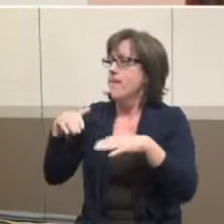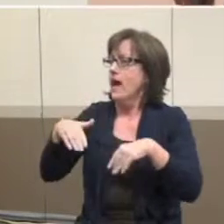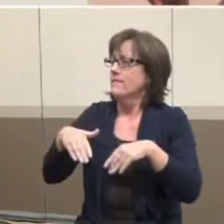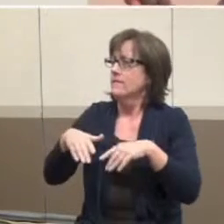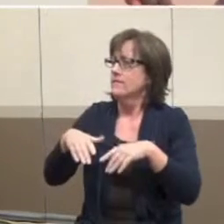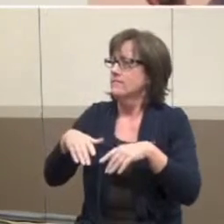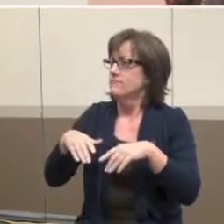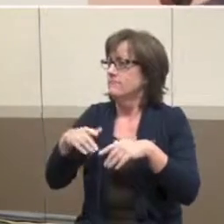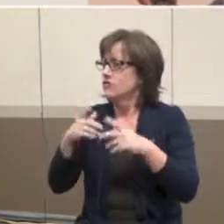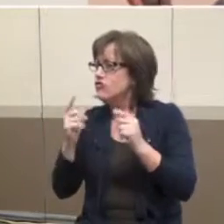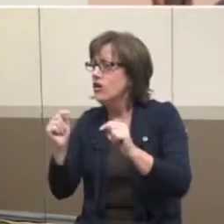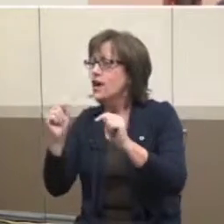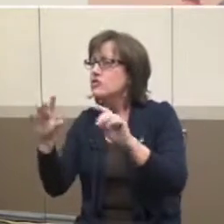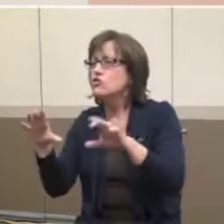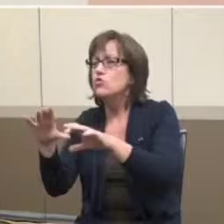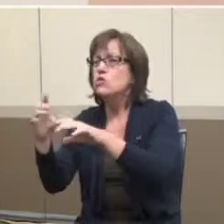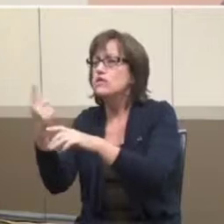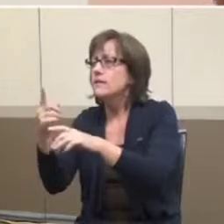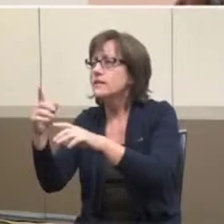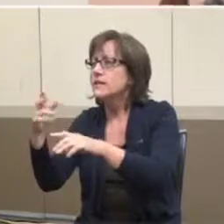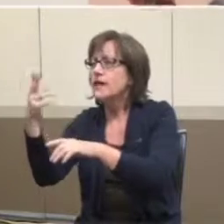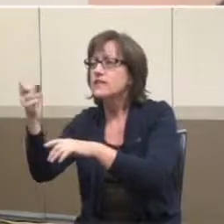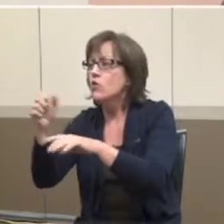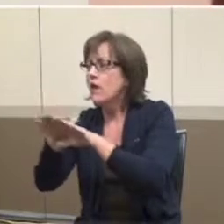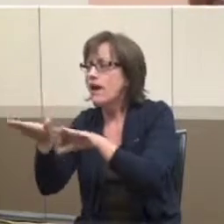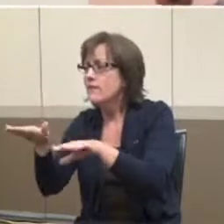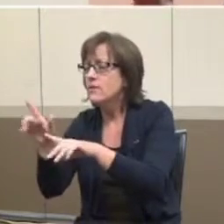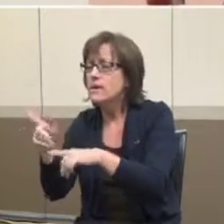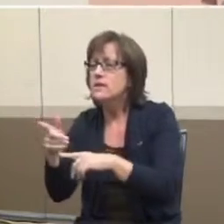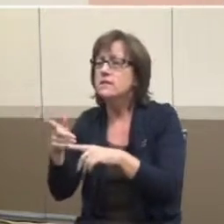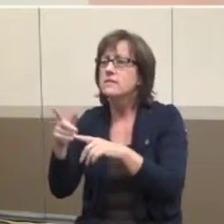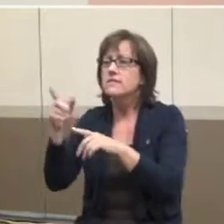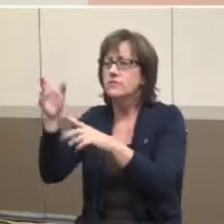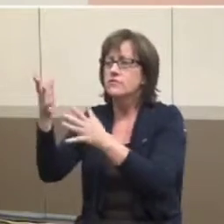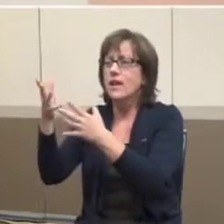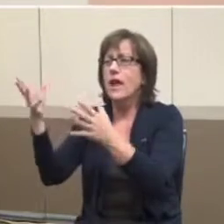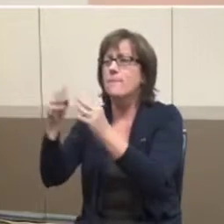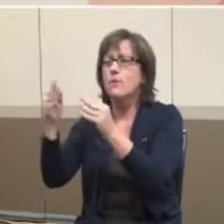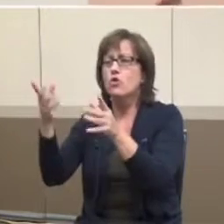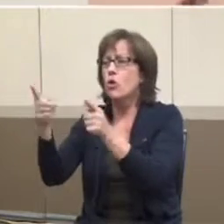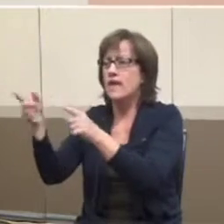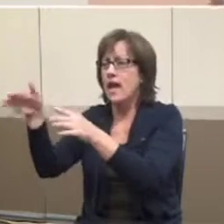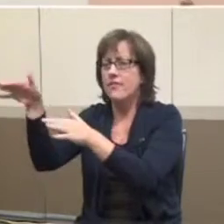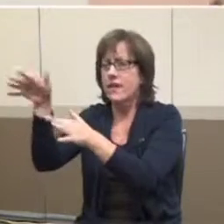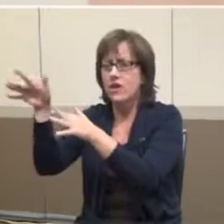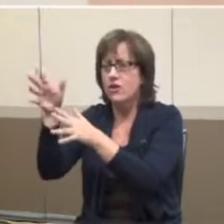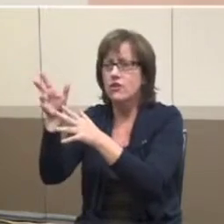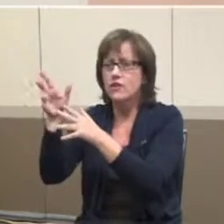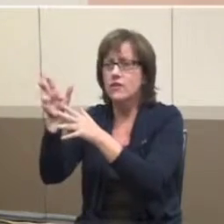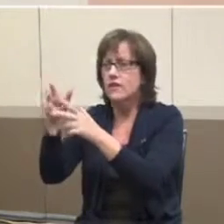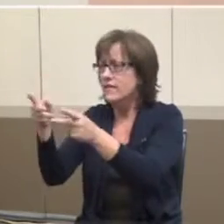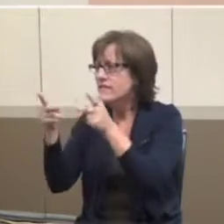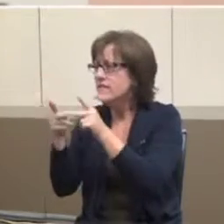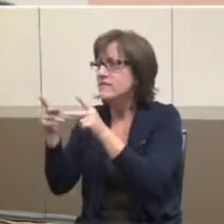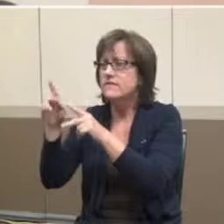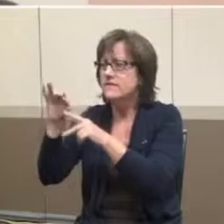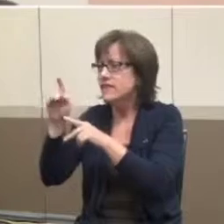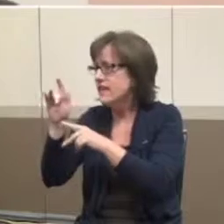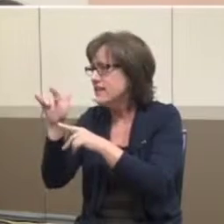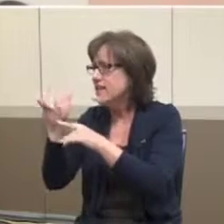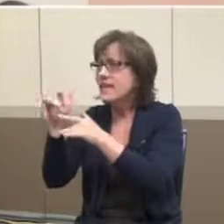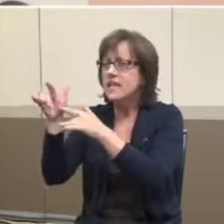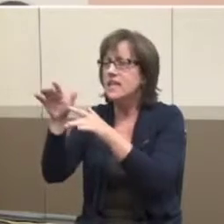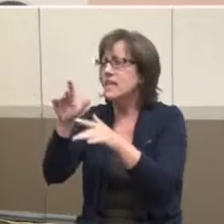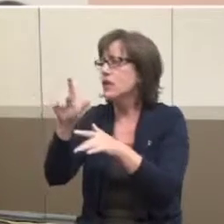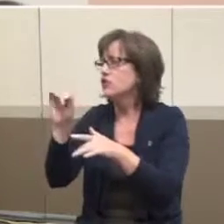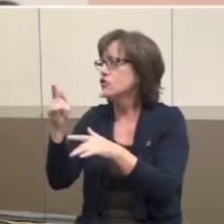into trying to do something at the high school level, but they have a lot more going on there, and the facilities and the logistics of working